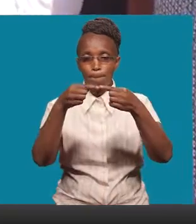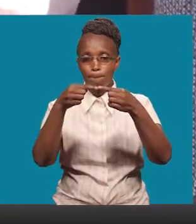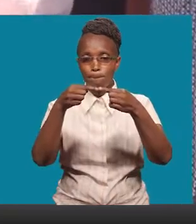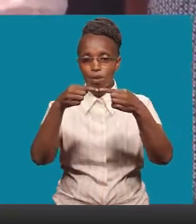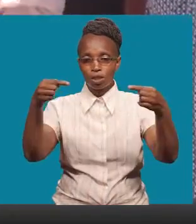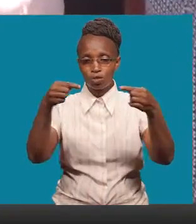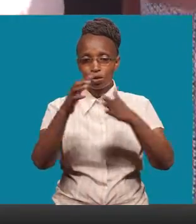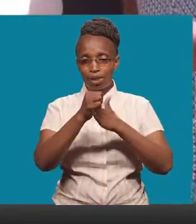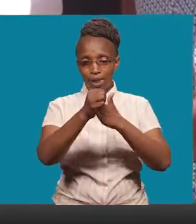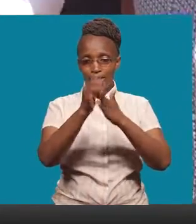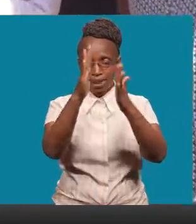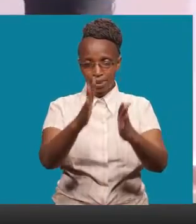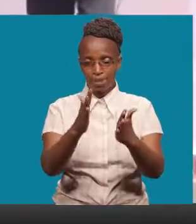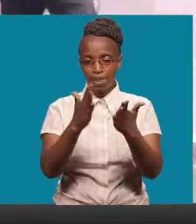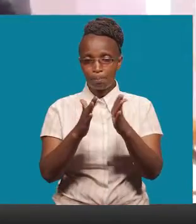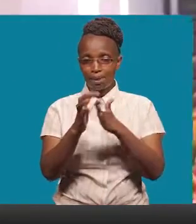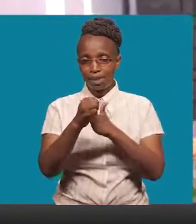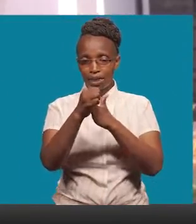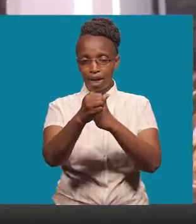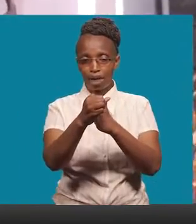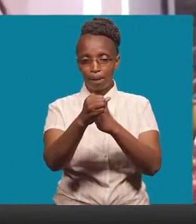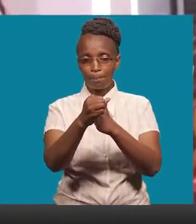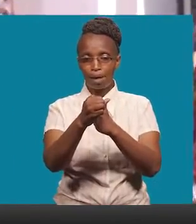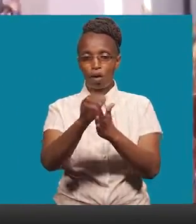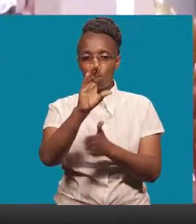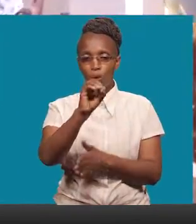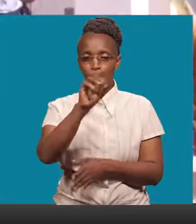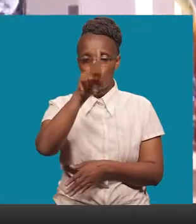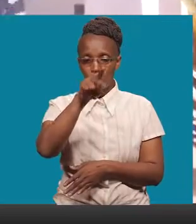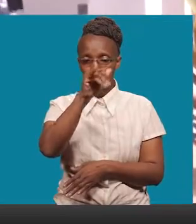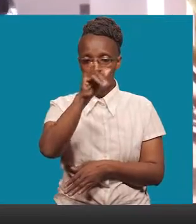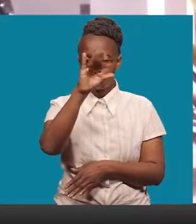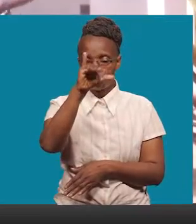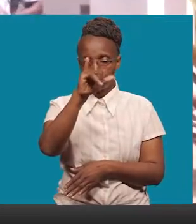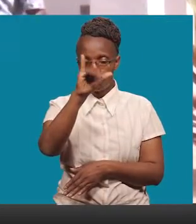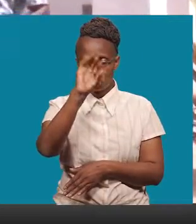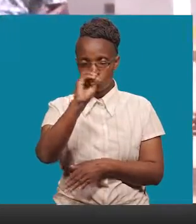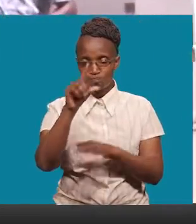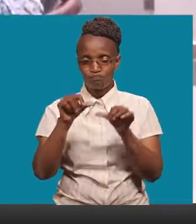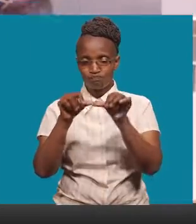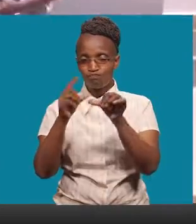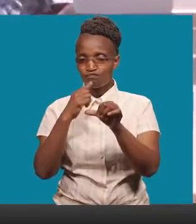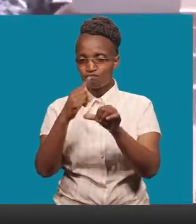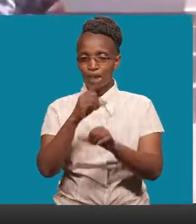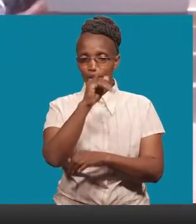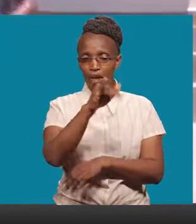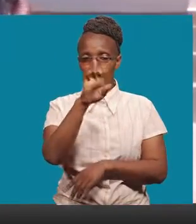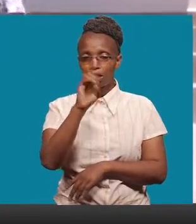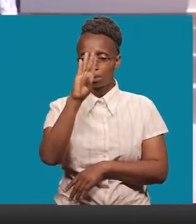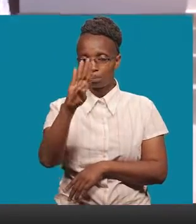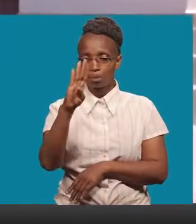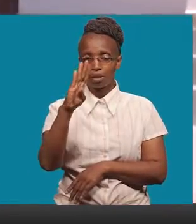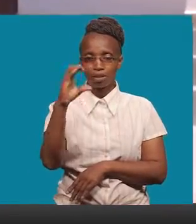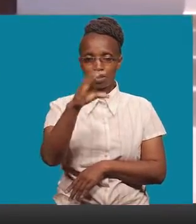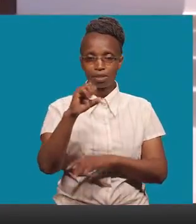Viongozi wa upinzani wakiongozwa na mwakilishi wa wachache mbungeni Opio Wandayi wanasisitiza kuwa mwenyekiti